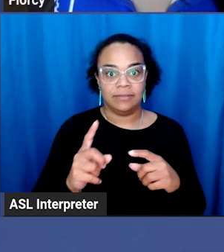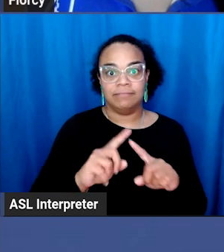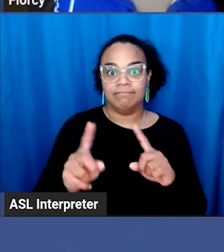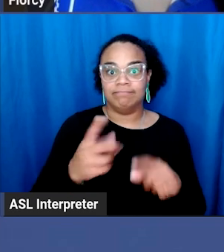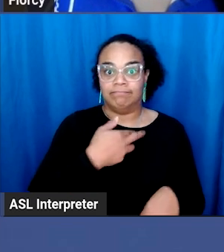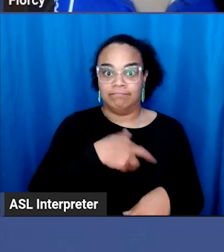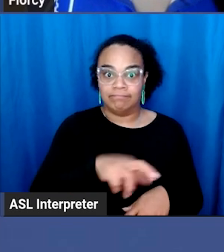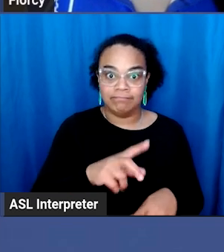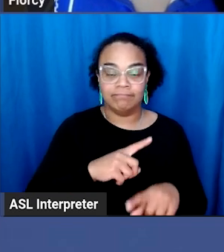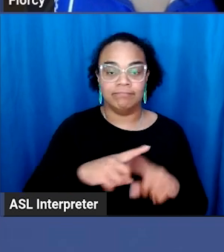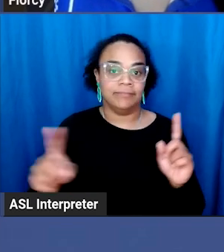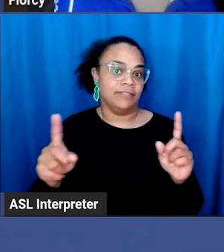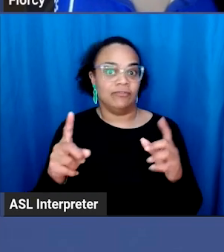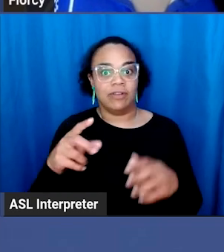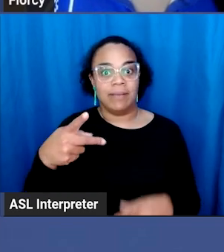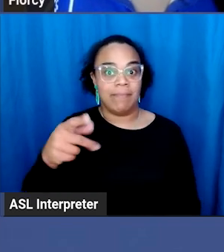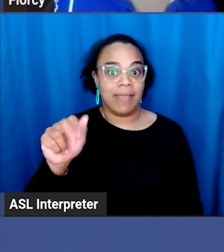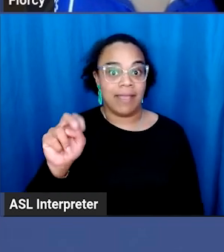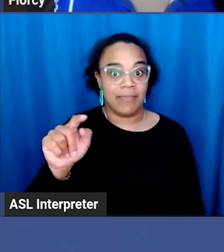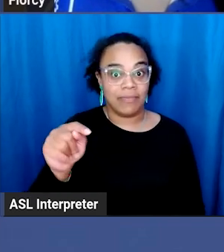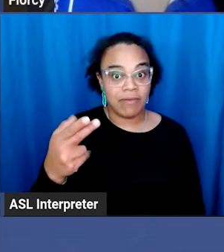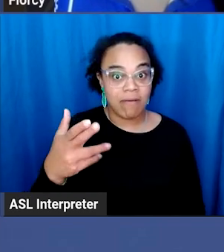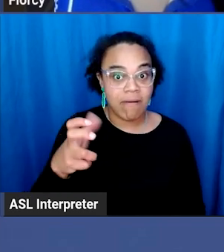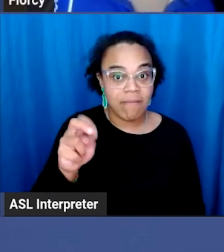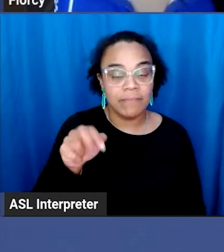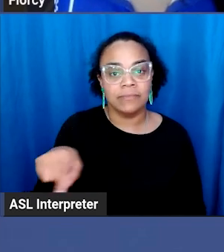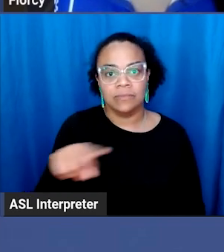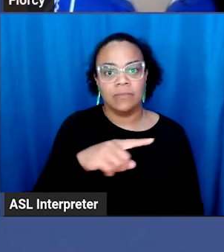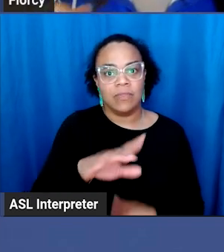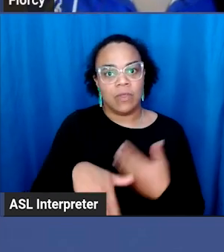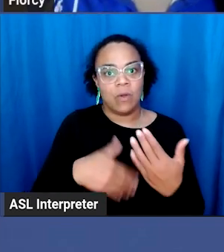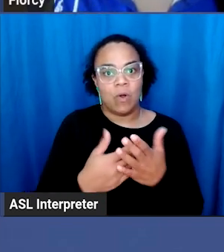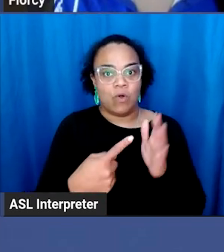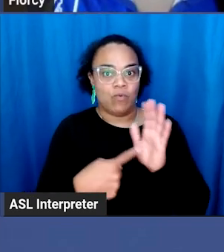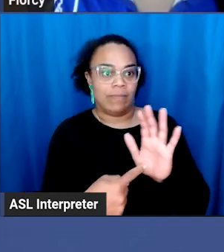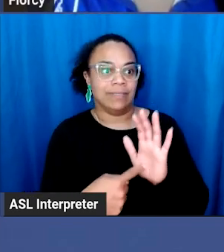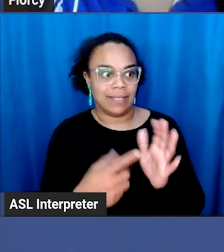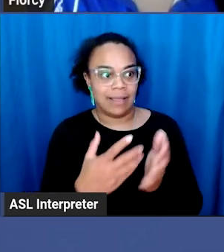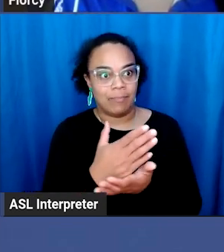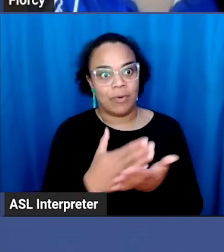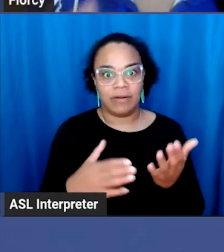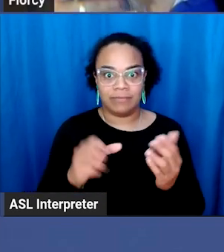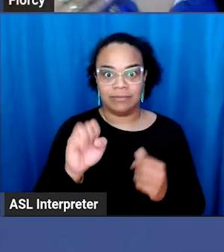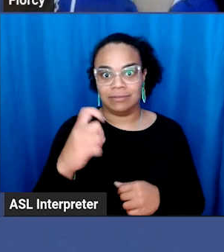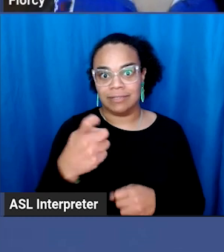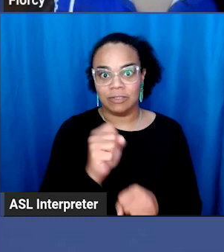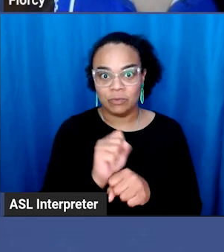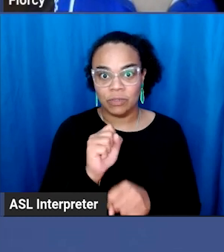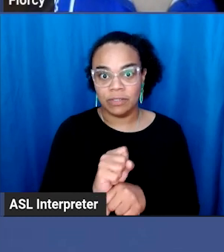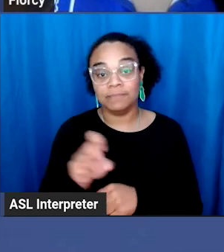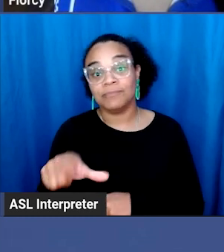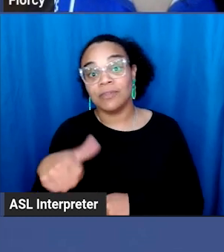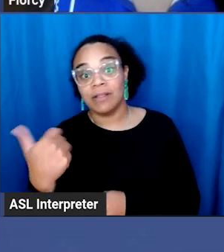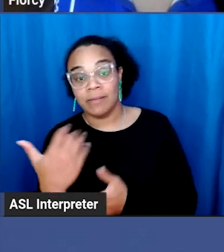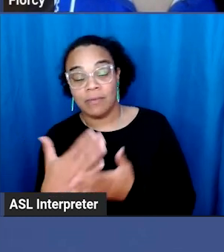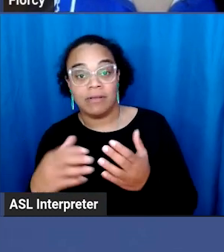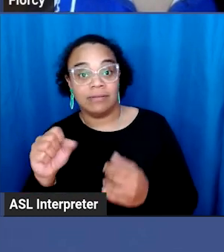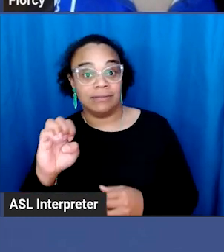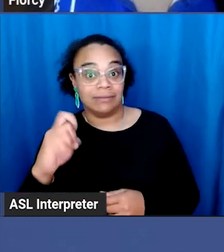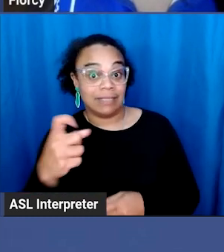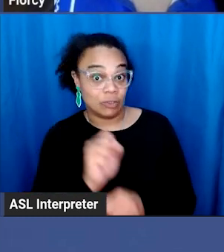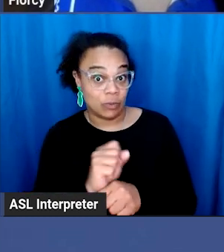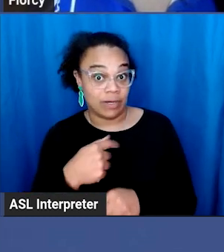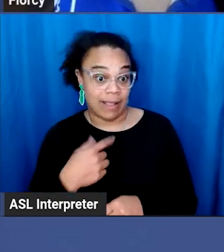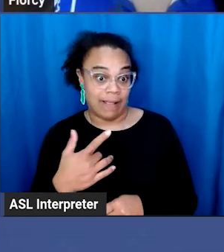and pantheons like are all representing like an aspect of sex work. And another aspect of sex work like that I feel